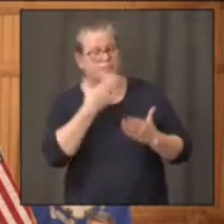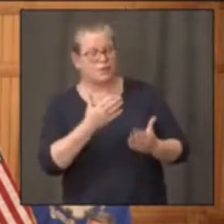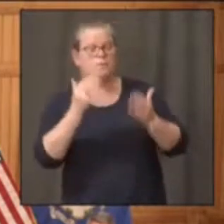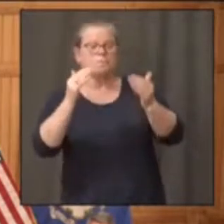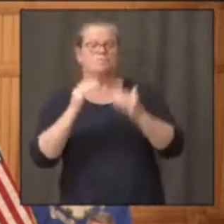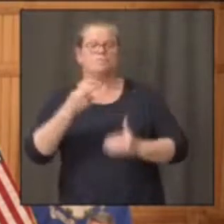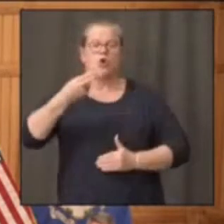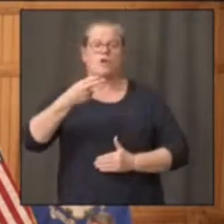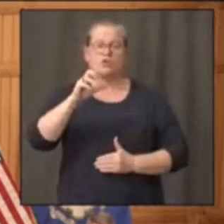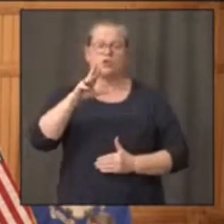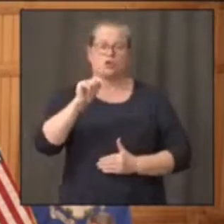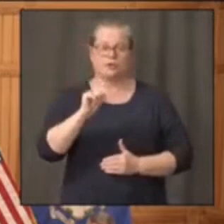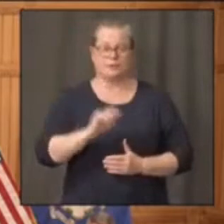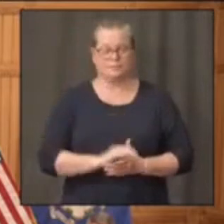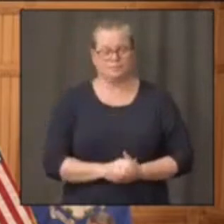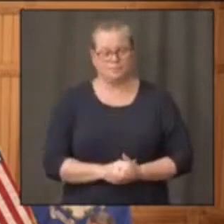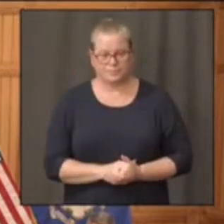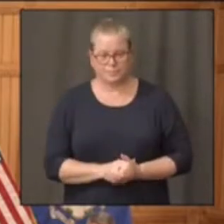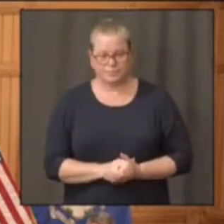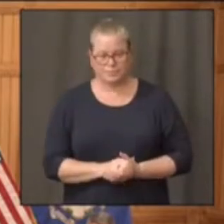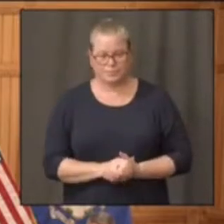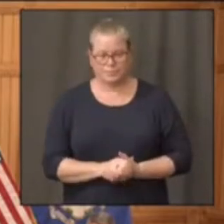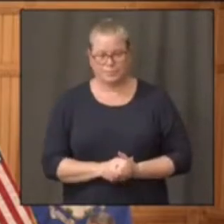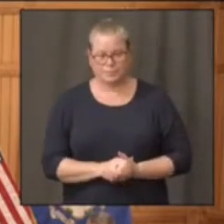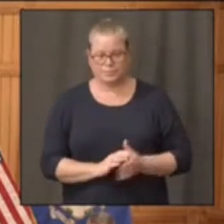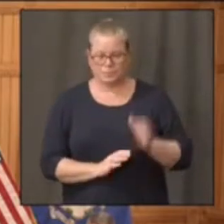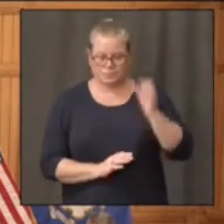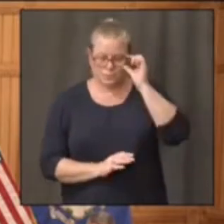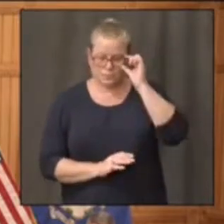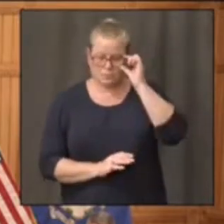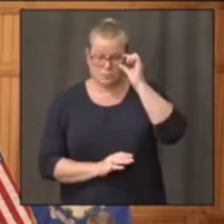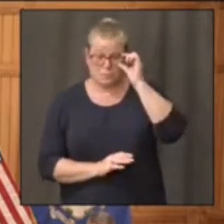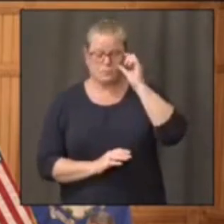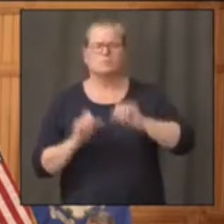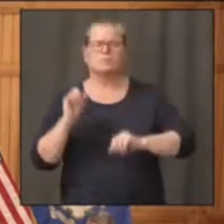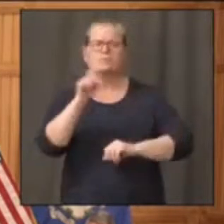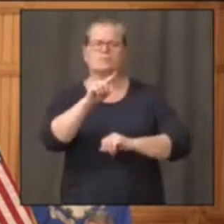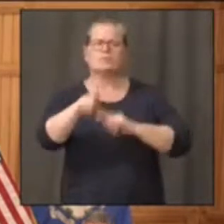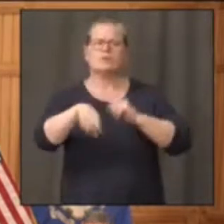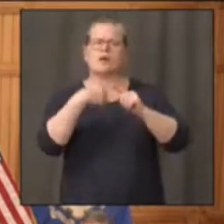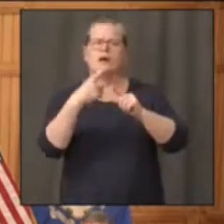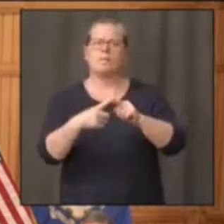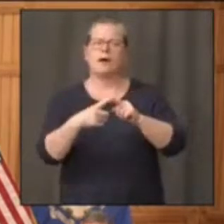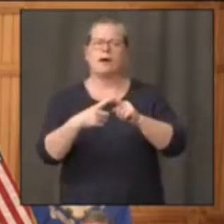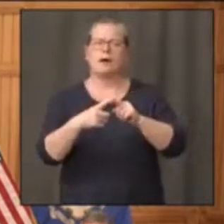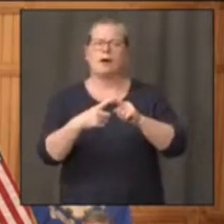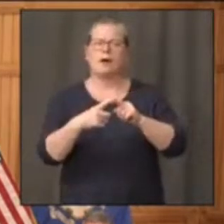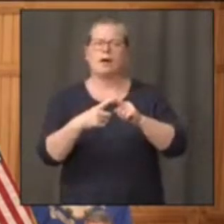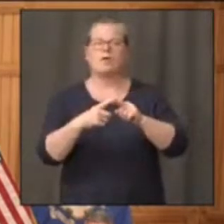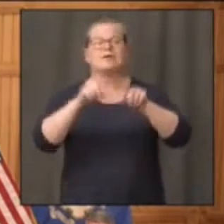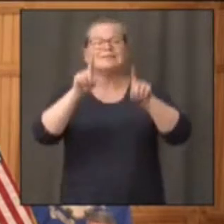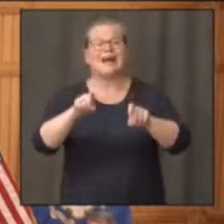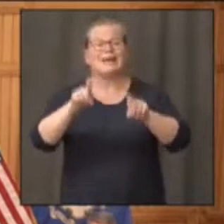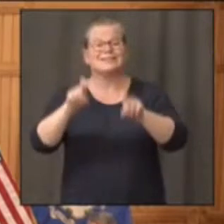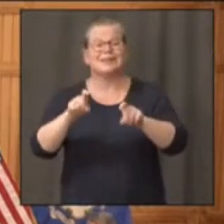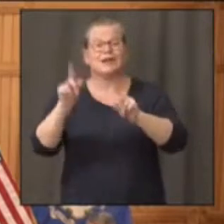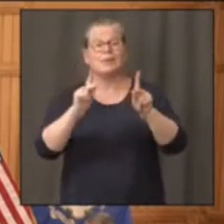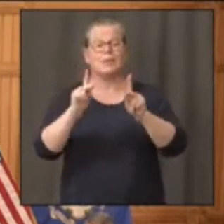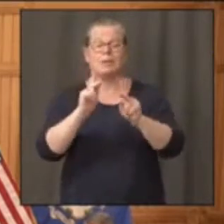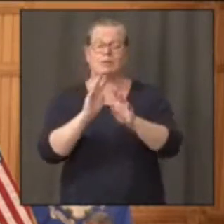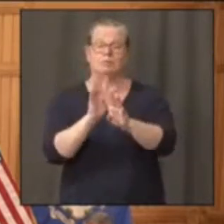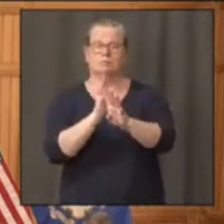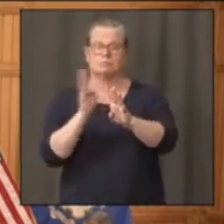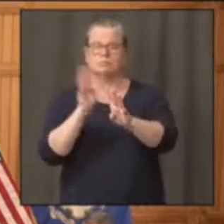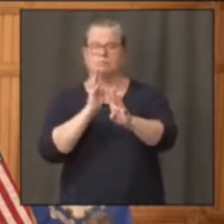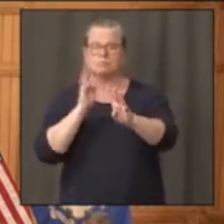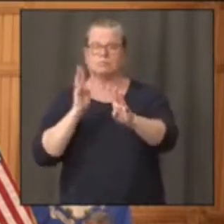Hi. Question about the long waits that people are experiencing for testing. Are you concerned about